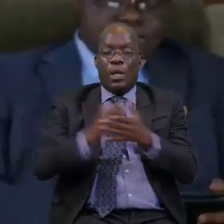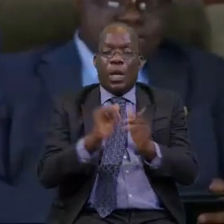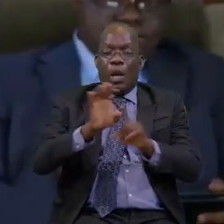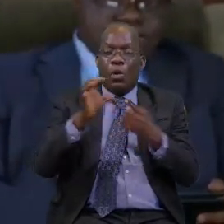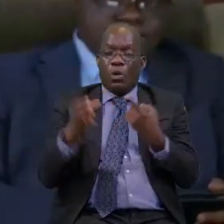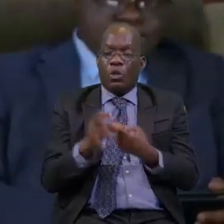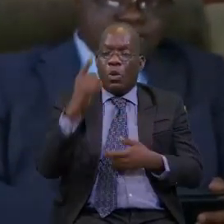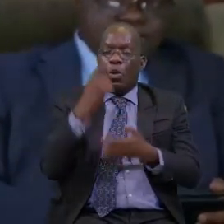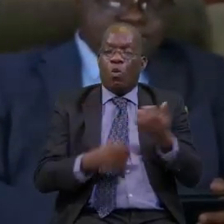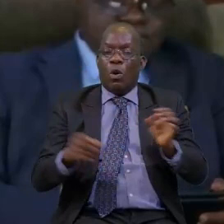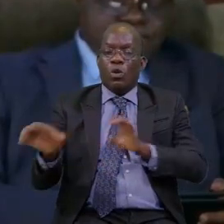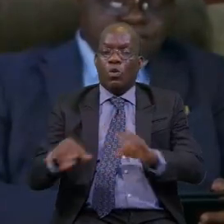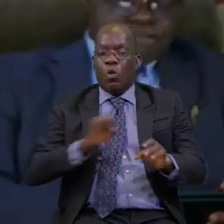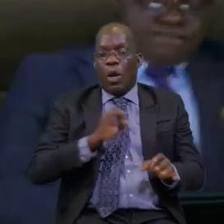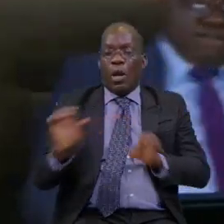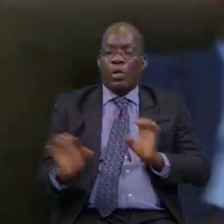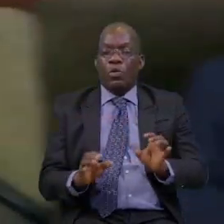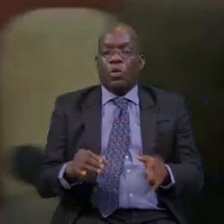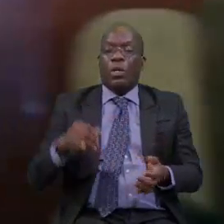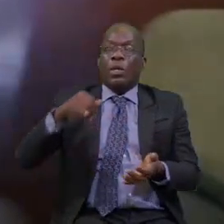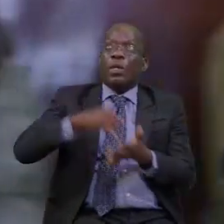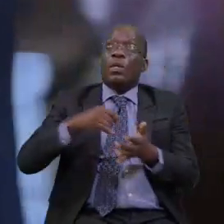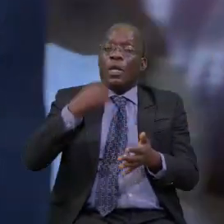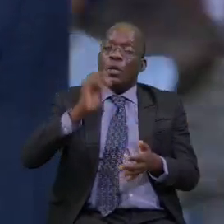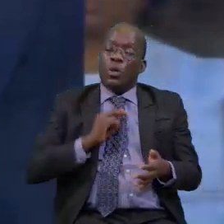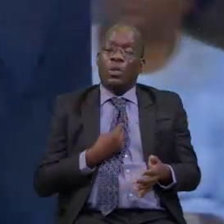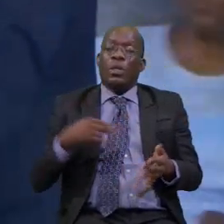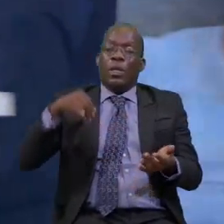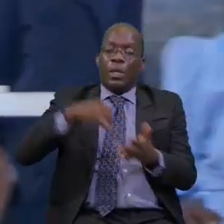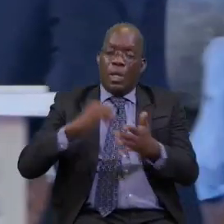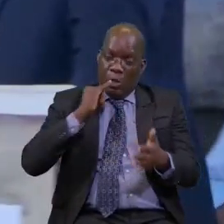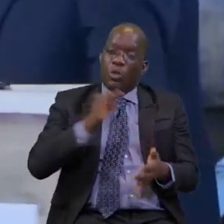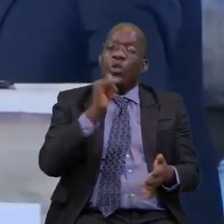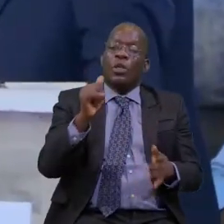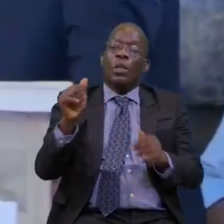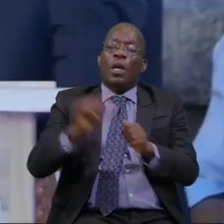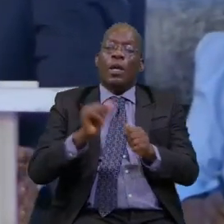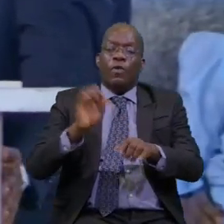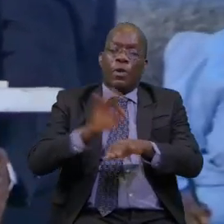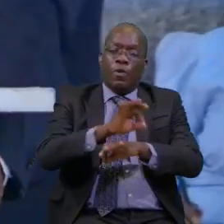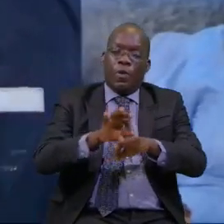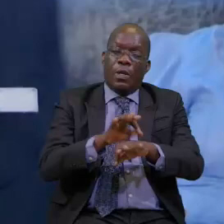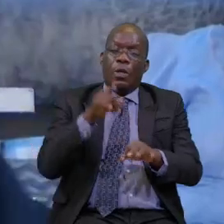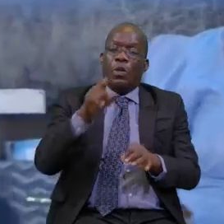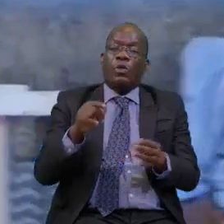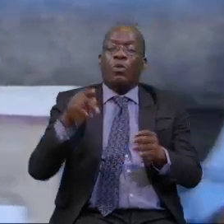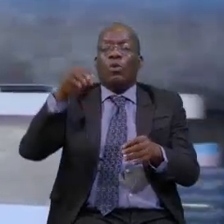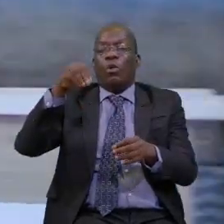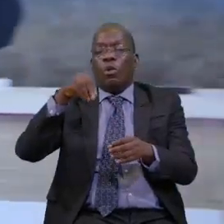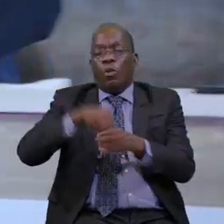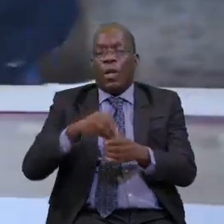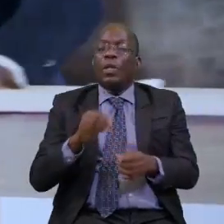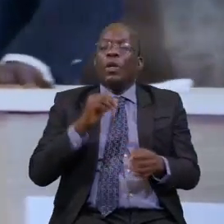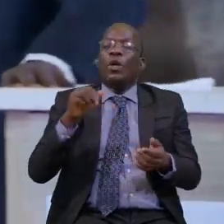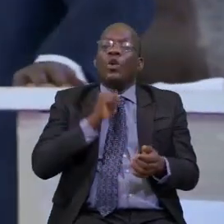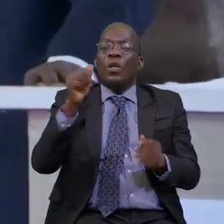us it's not every field you plant, it's not every project you carry out, it's not every